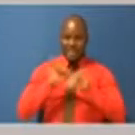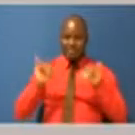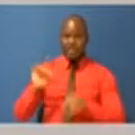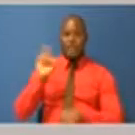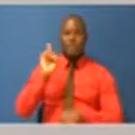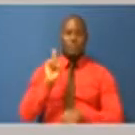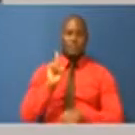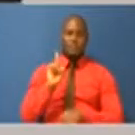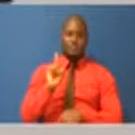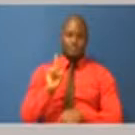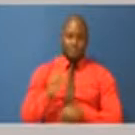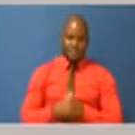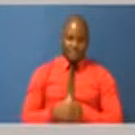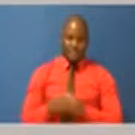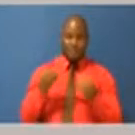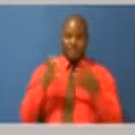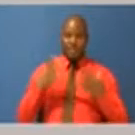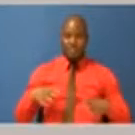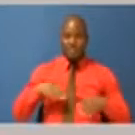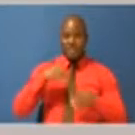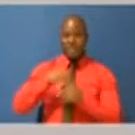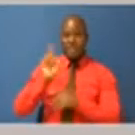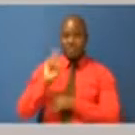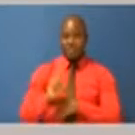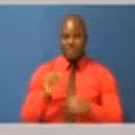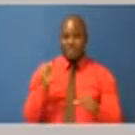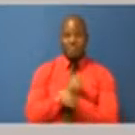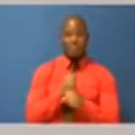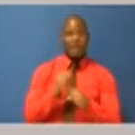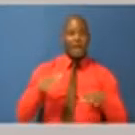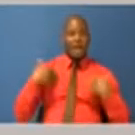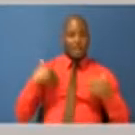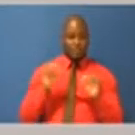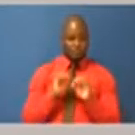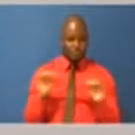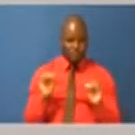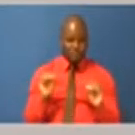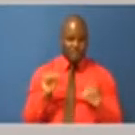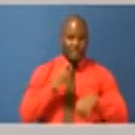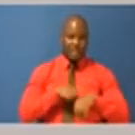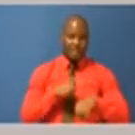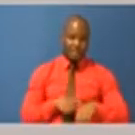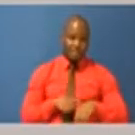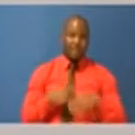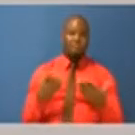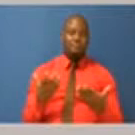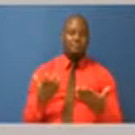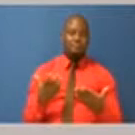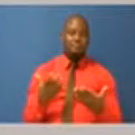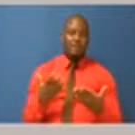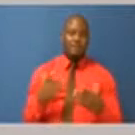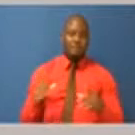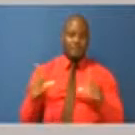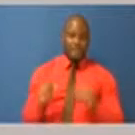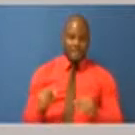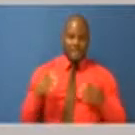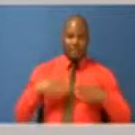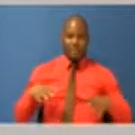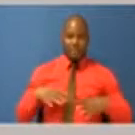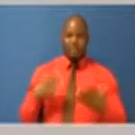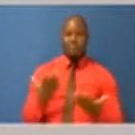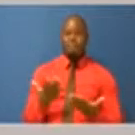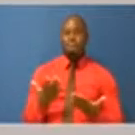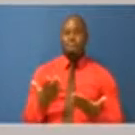nairobi because a lot of people in nairobi are not happy whether it's terms of operation or the cleanliness it does have an